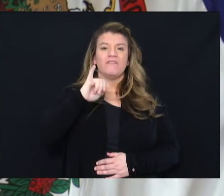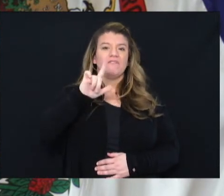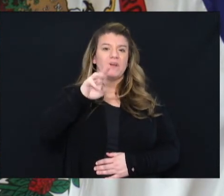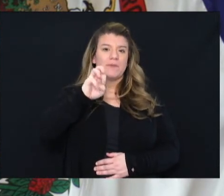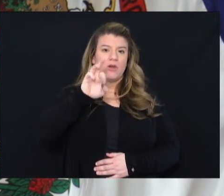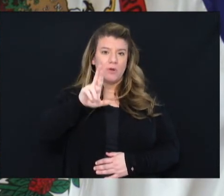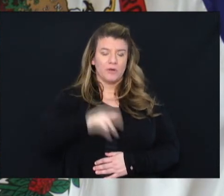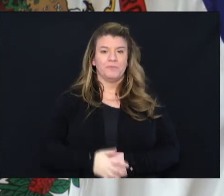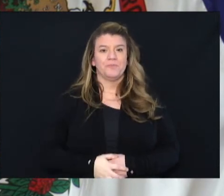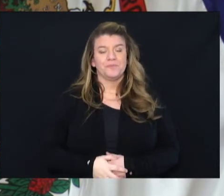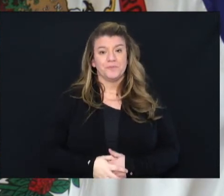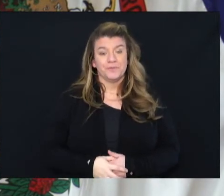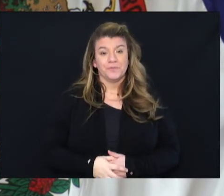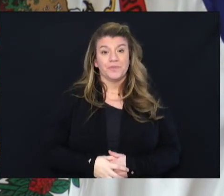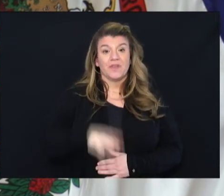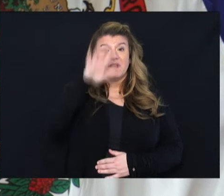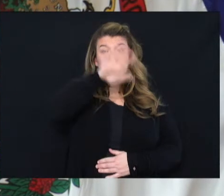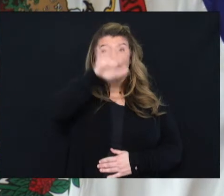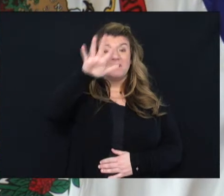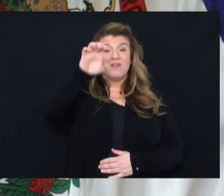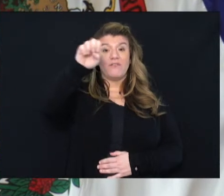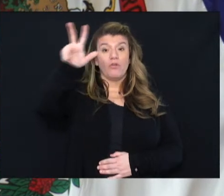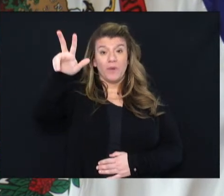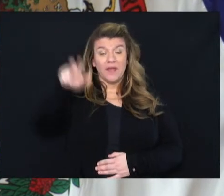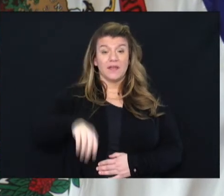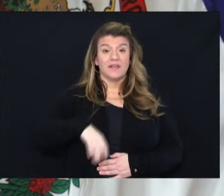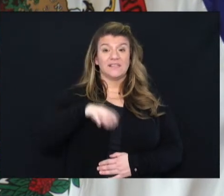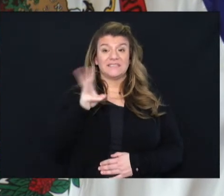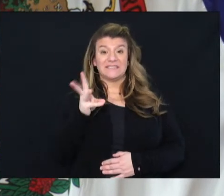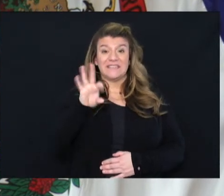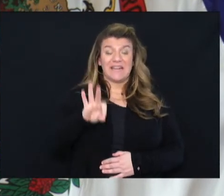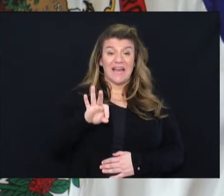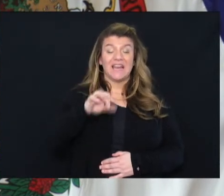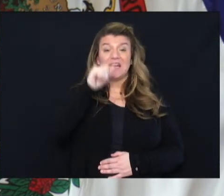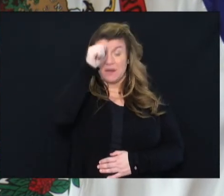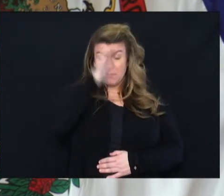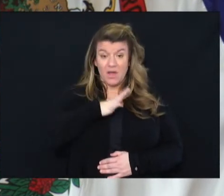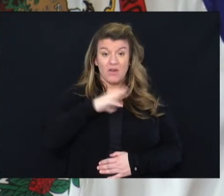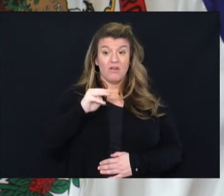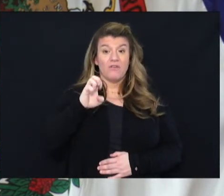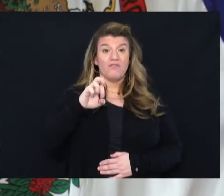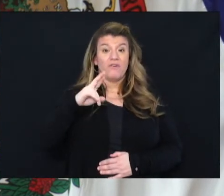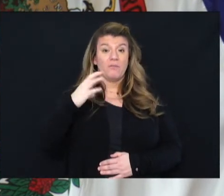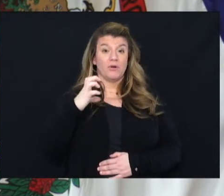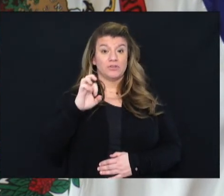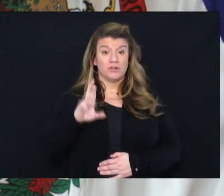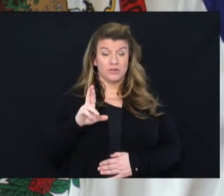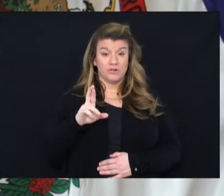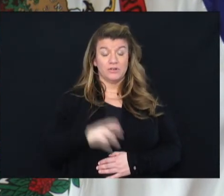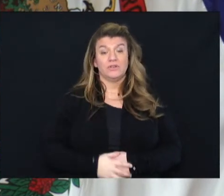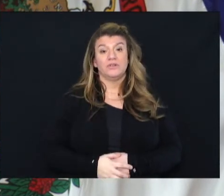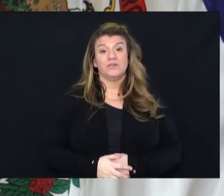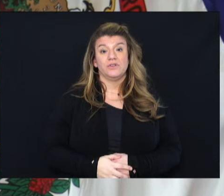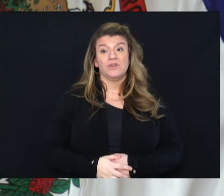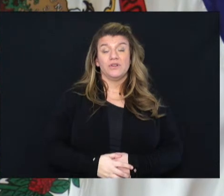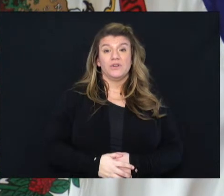Gilmer County. The 5,503rd death, a 69-year-old male from Mercer County. The